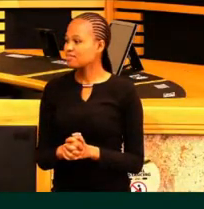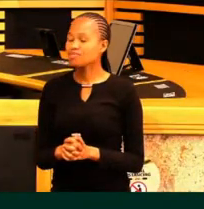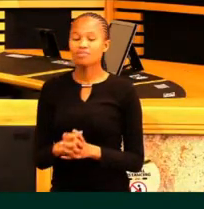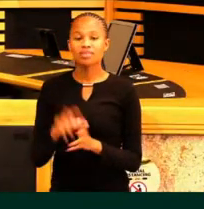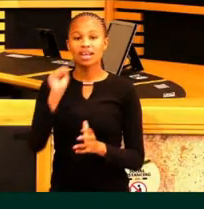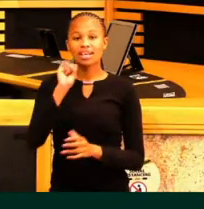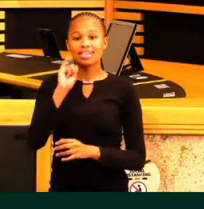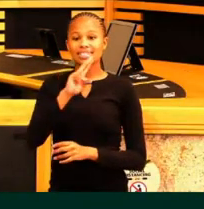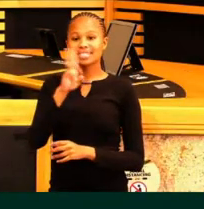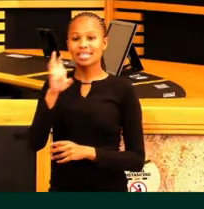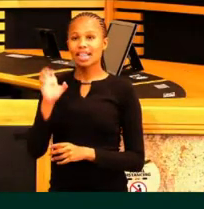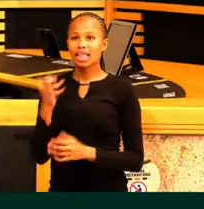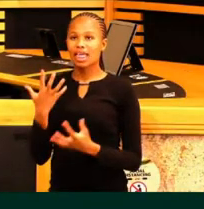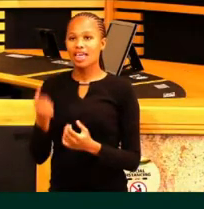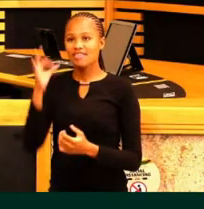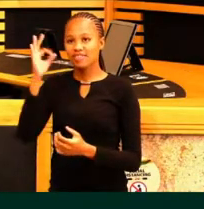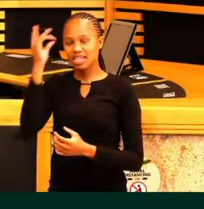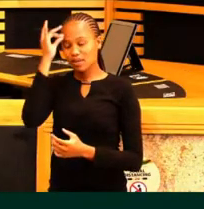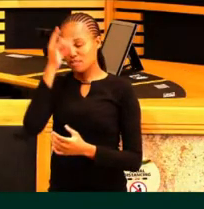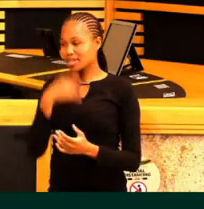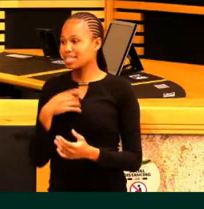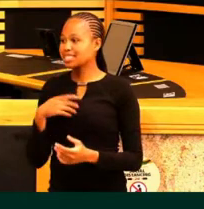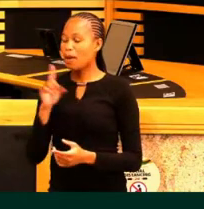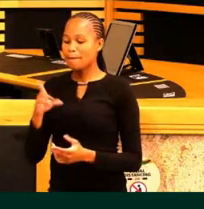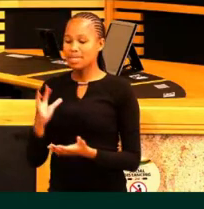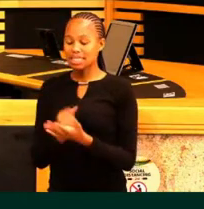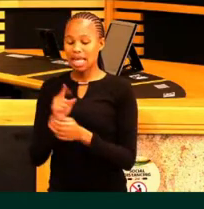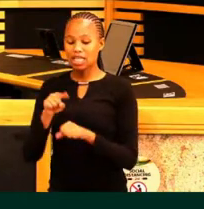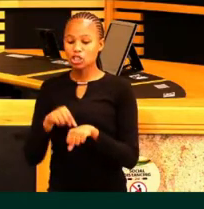you have got your permanence is